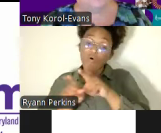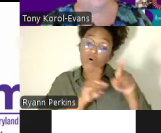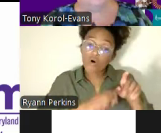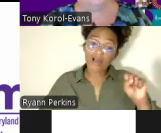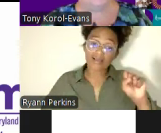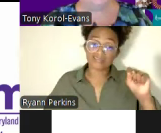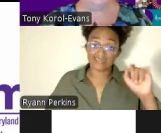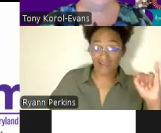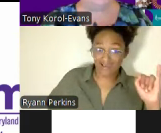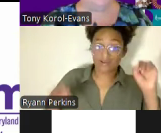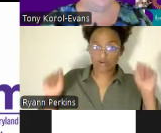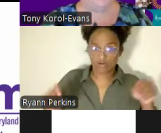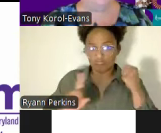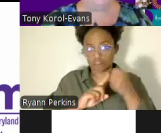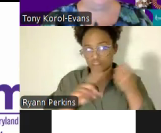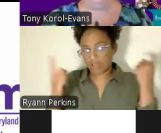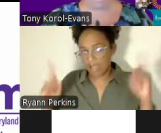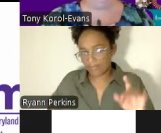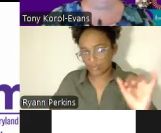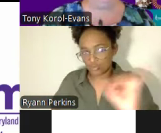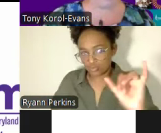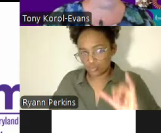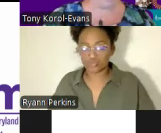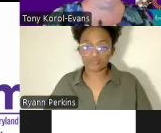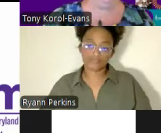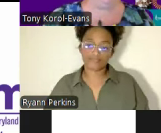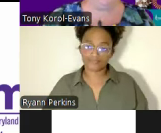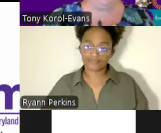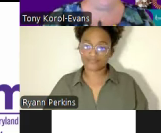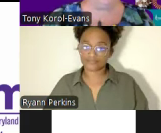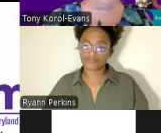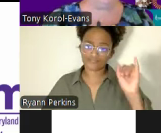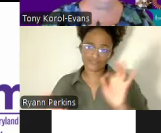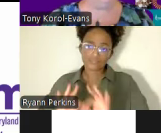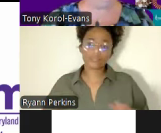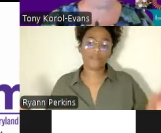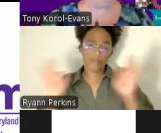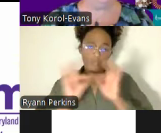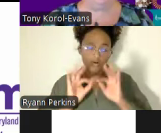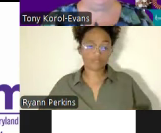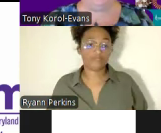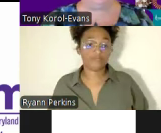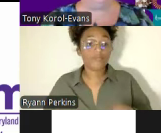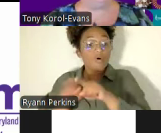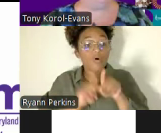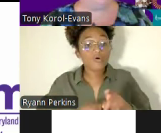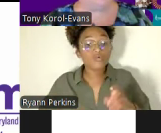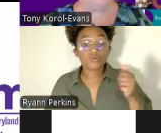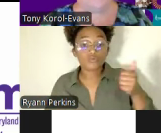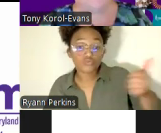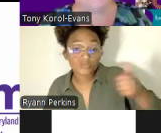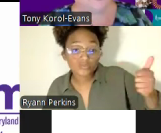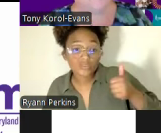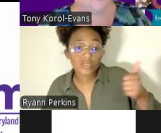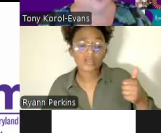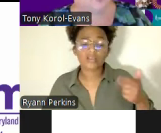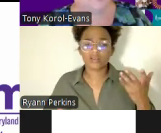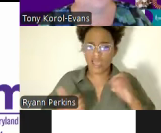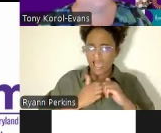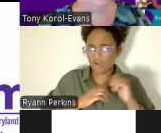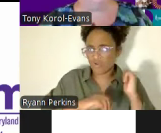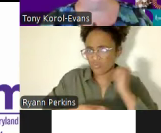infection, right? So that's important. How do you plan for transportation? If they're still in the relationship, where are they going to say